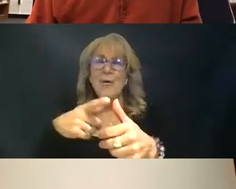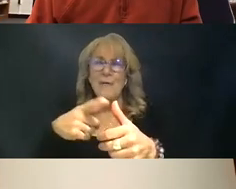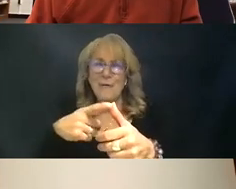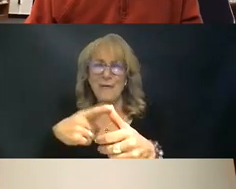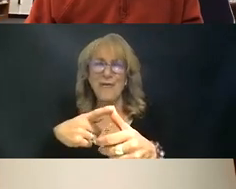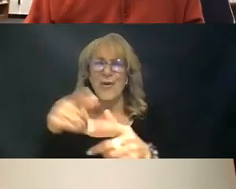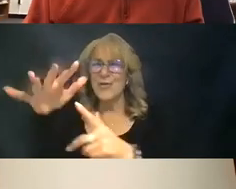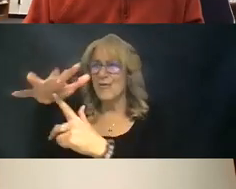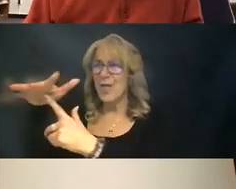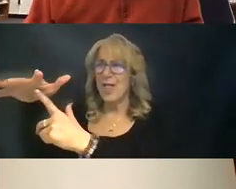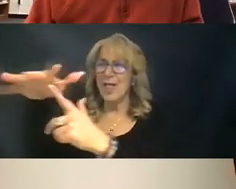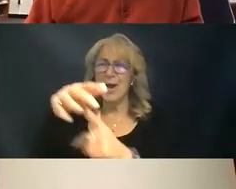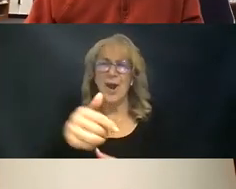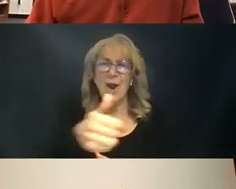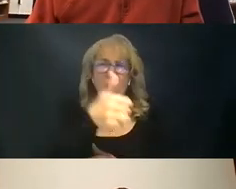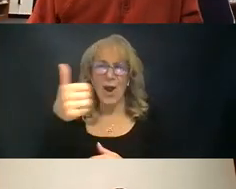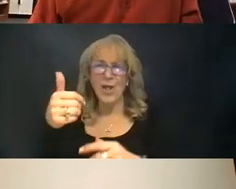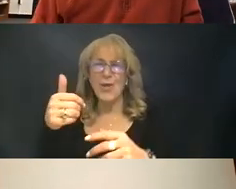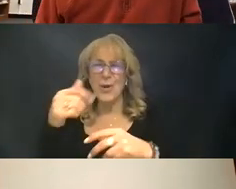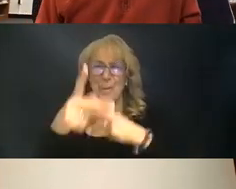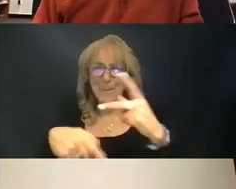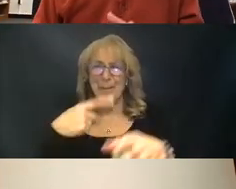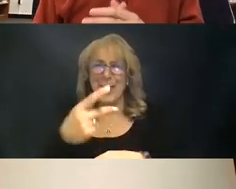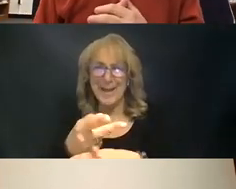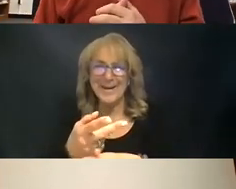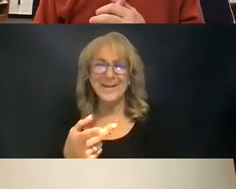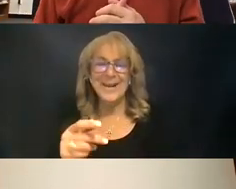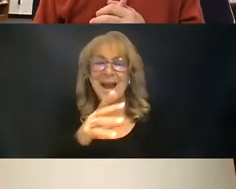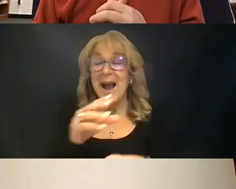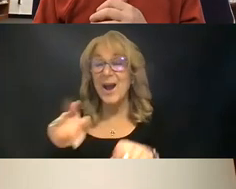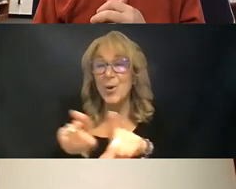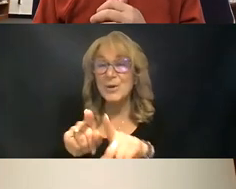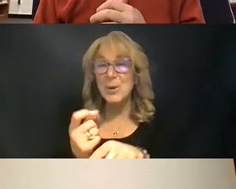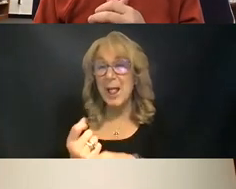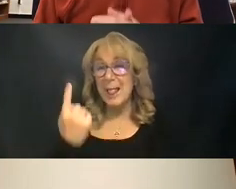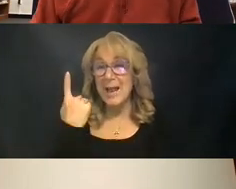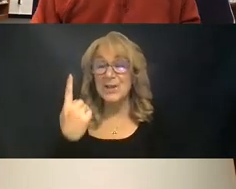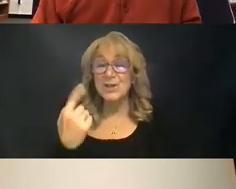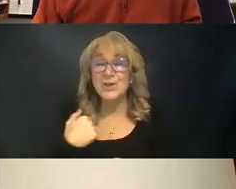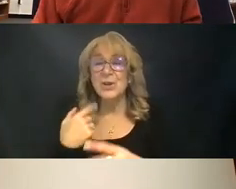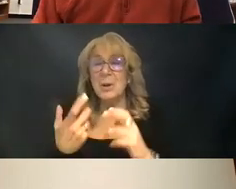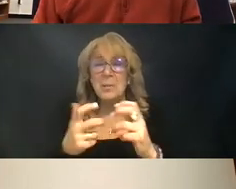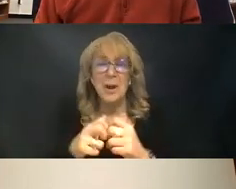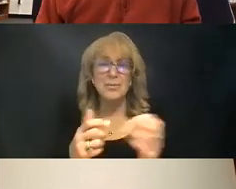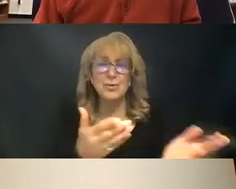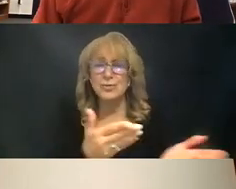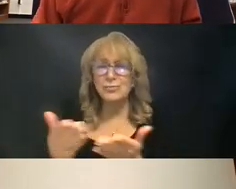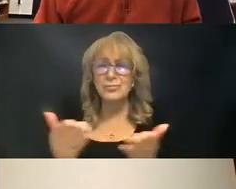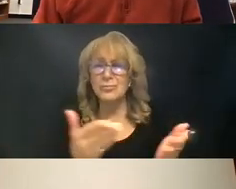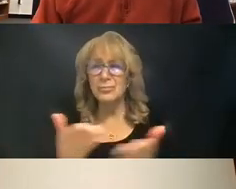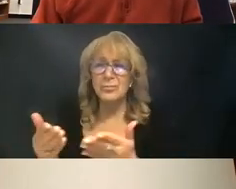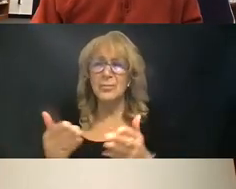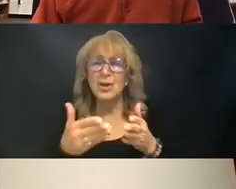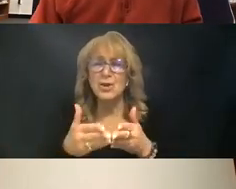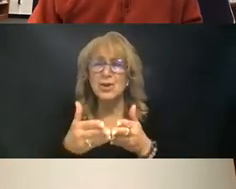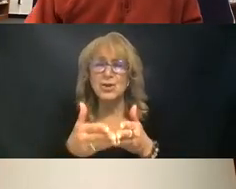planet. And finally, you might have also heard that last year there were problems with shipping. Shown in the upper right is